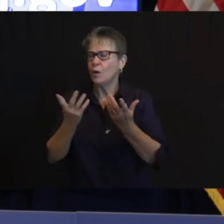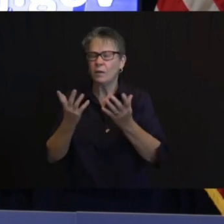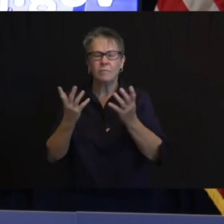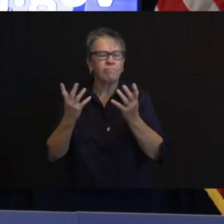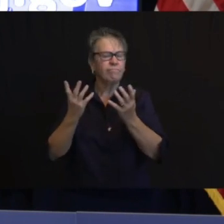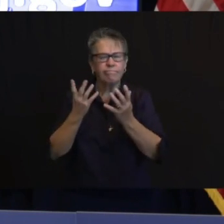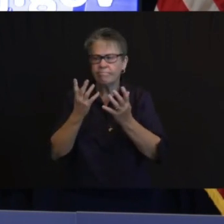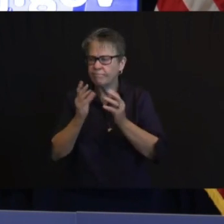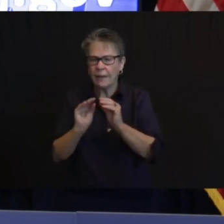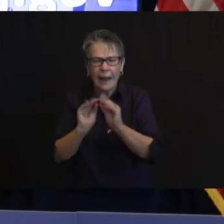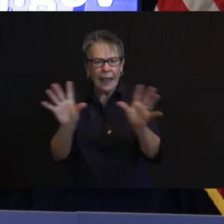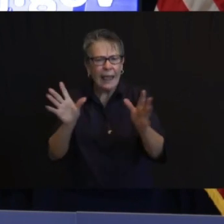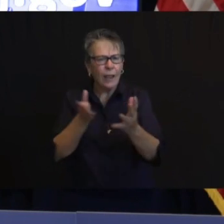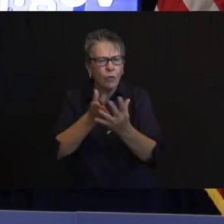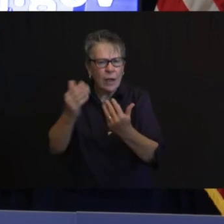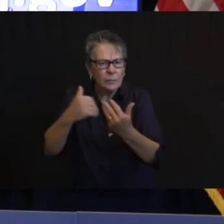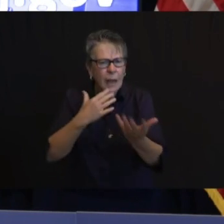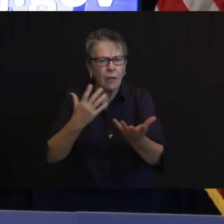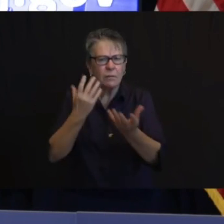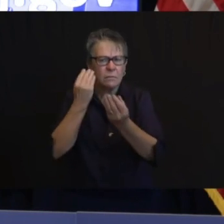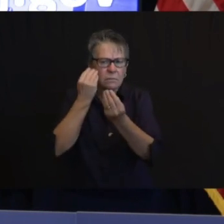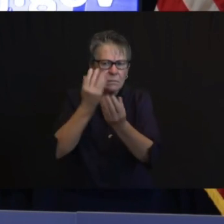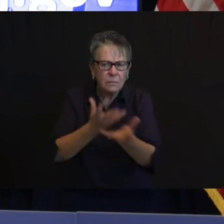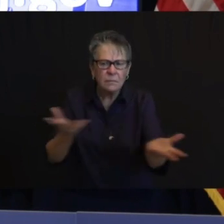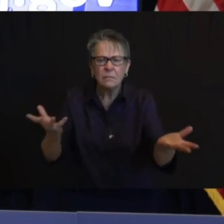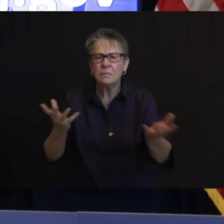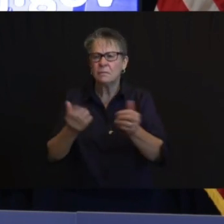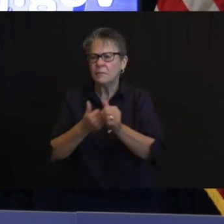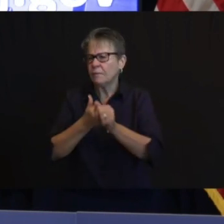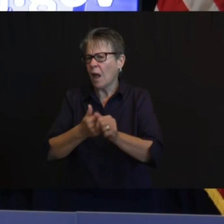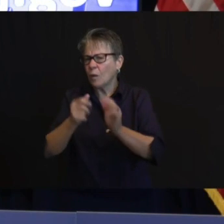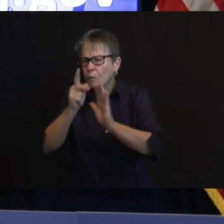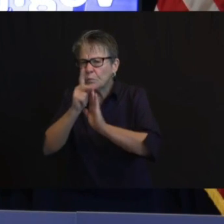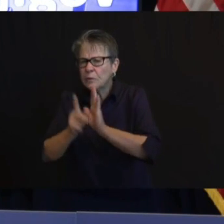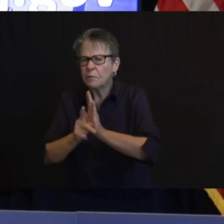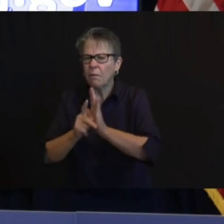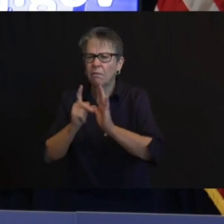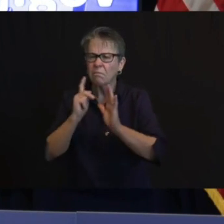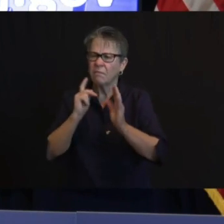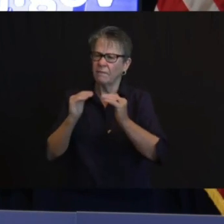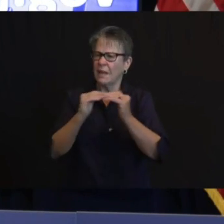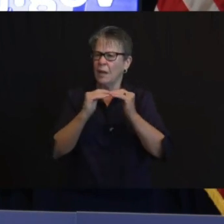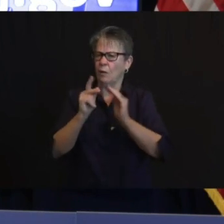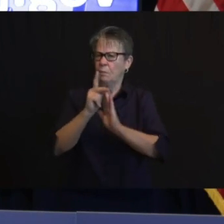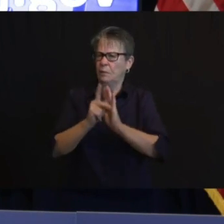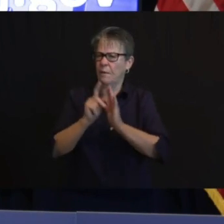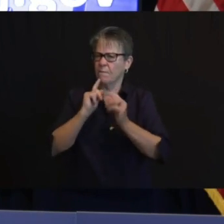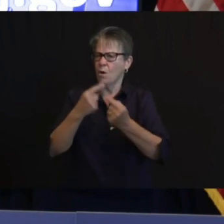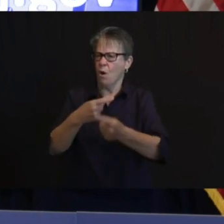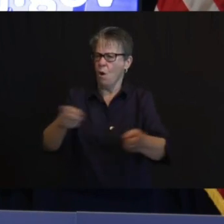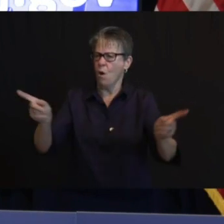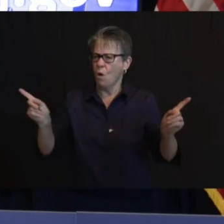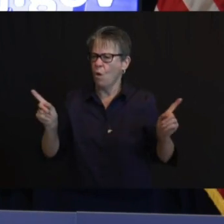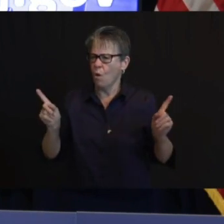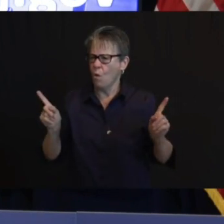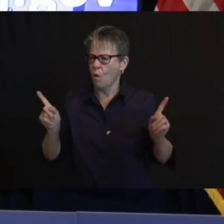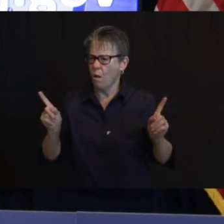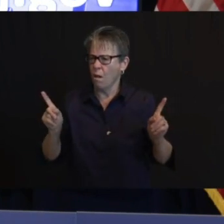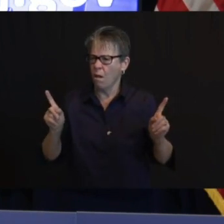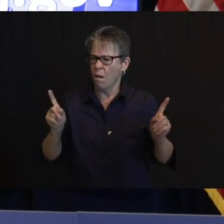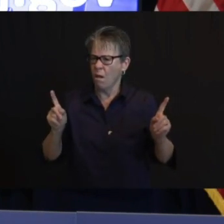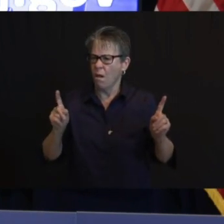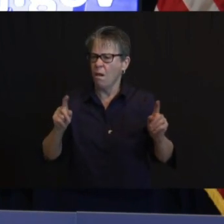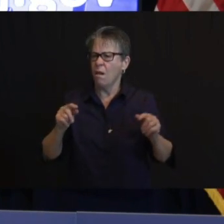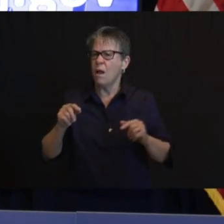ethical principles that take into consideration the social vulnerability index of individuals, where they